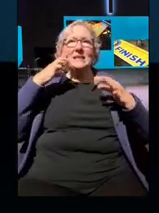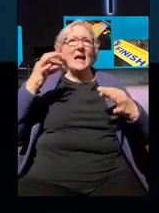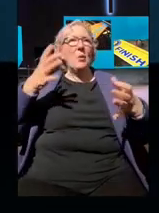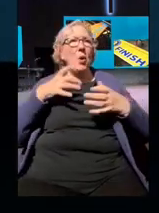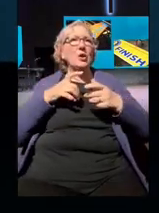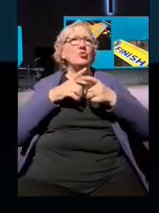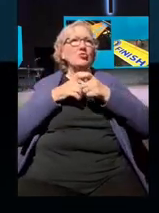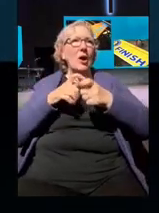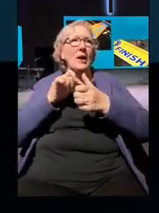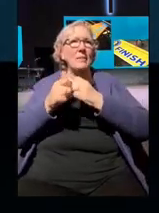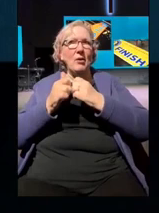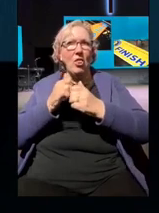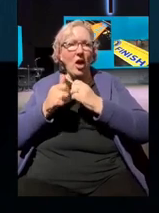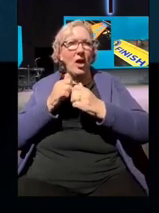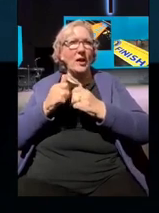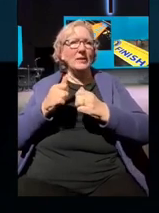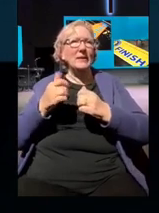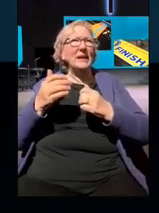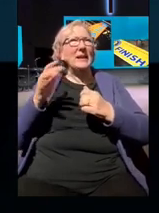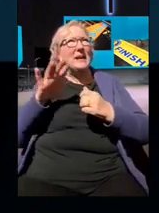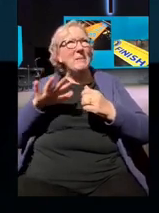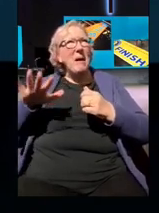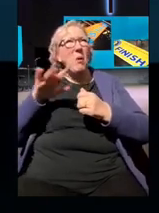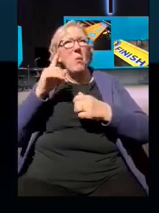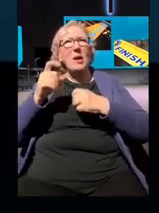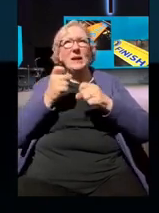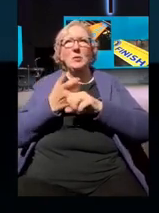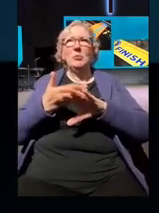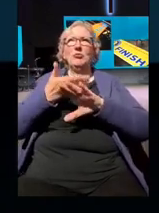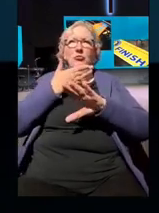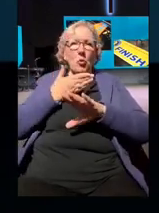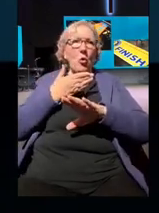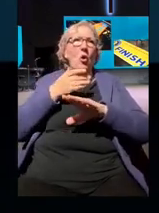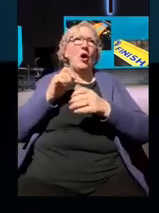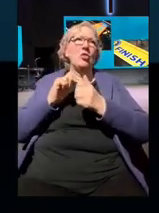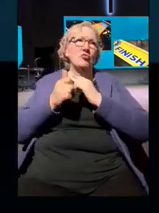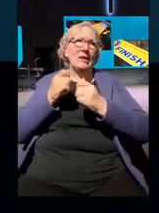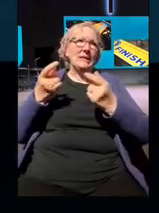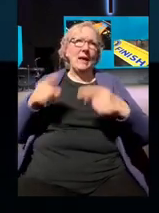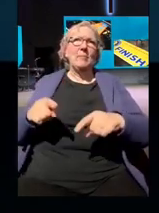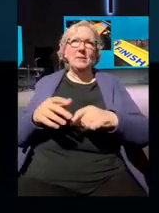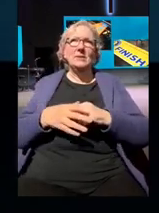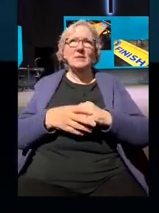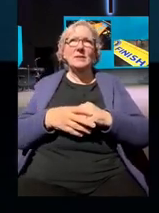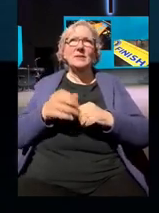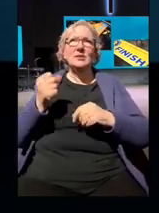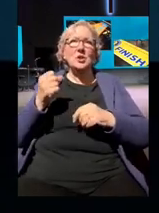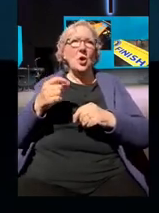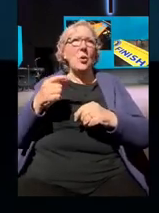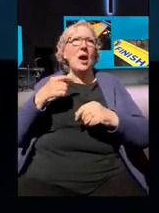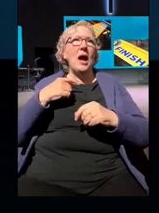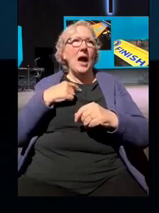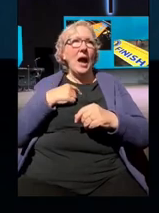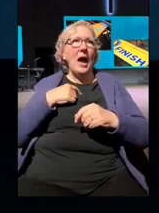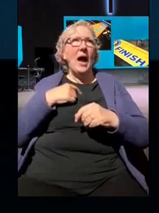the marathon about a year before the race was going to be happening. So I sprang